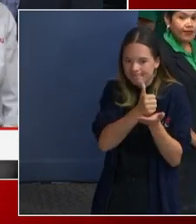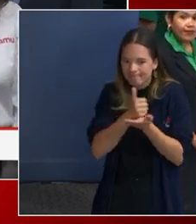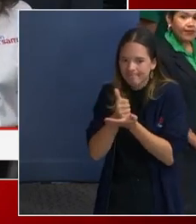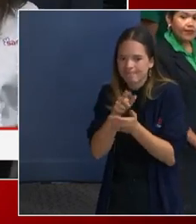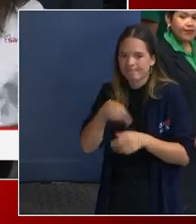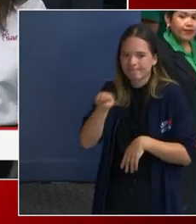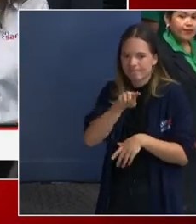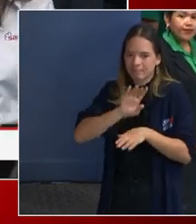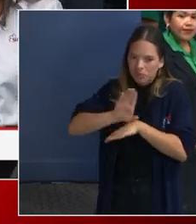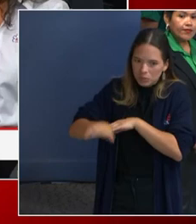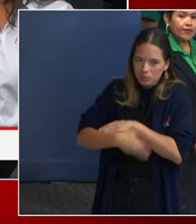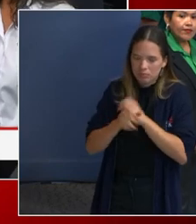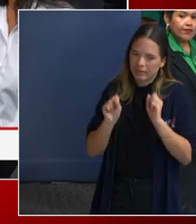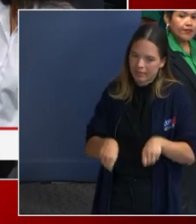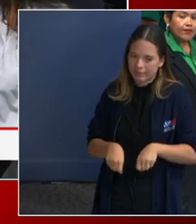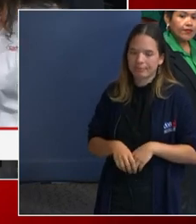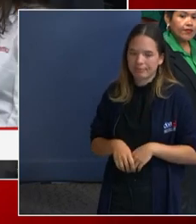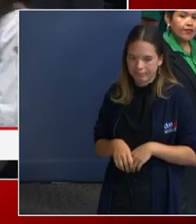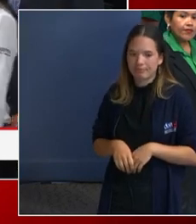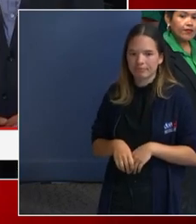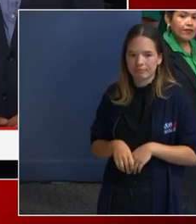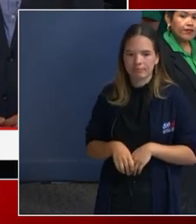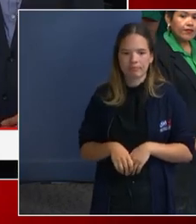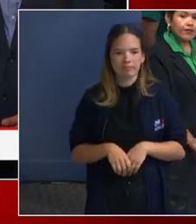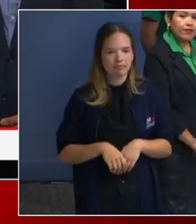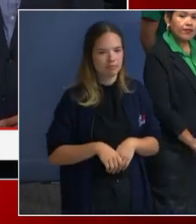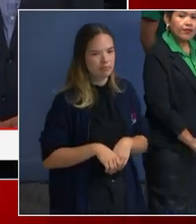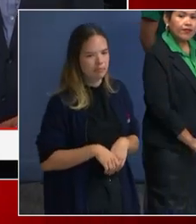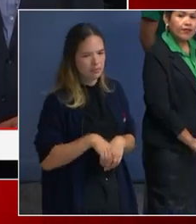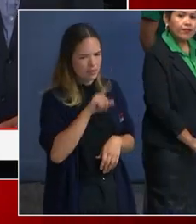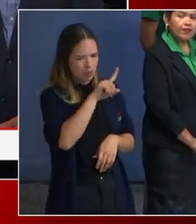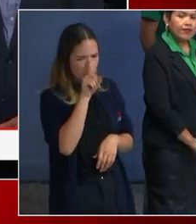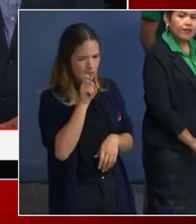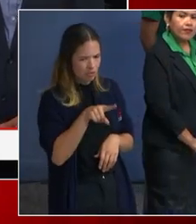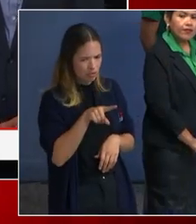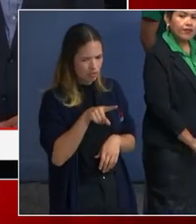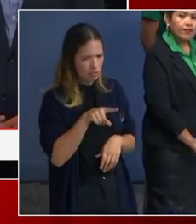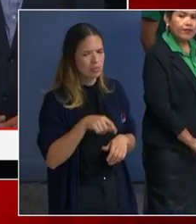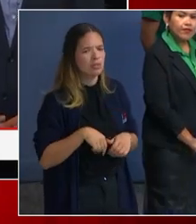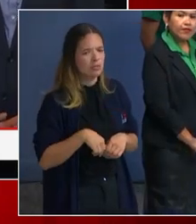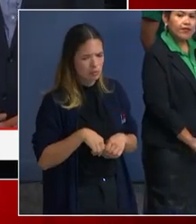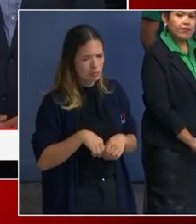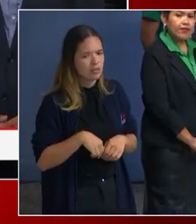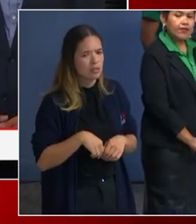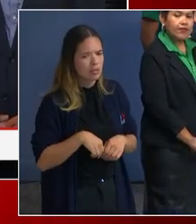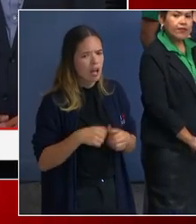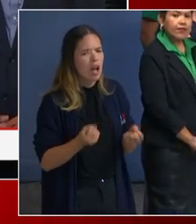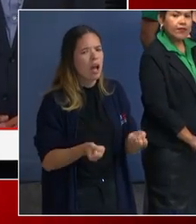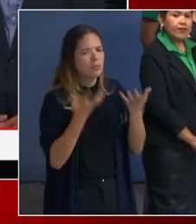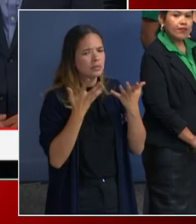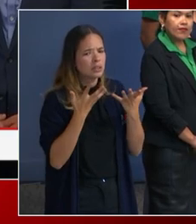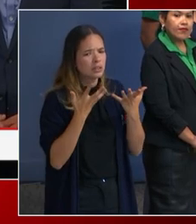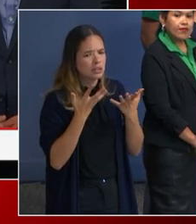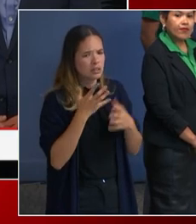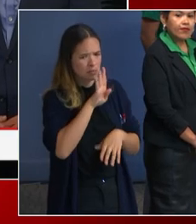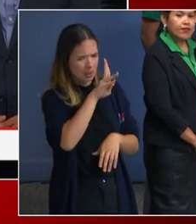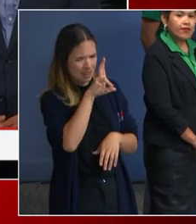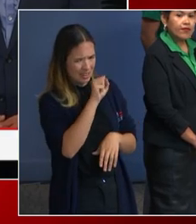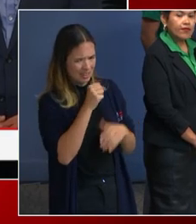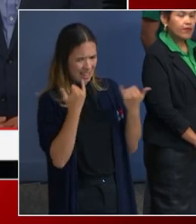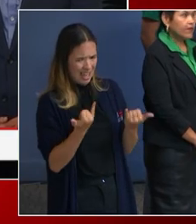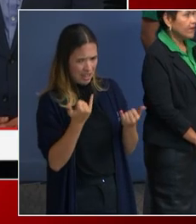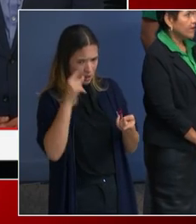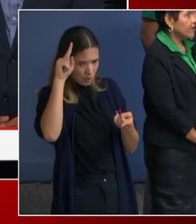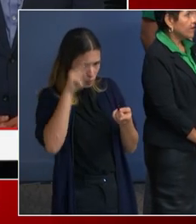Yeah, actually, can I have a follow-up question for Tatiana? I'm wondering, has the number of buses lessened just because buses are now going